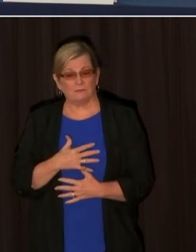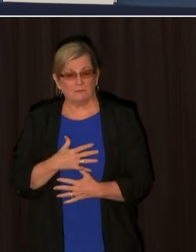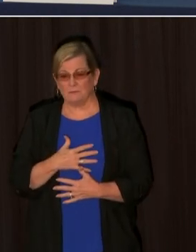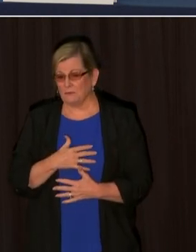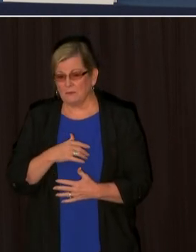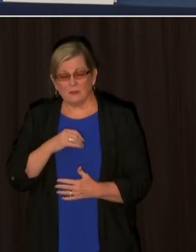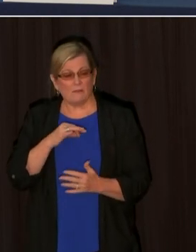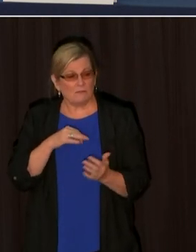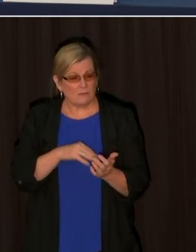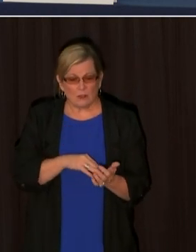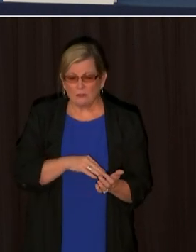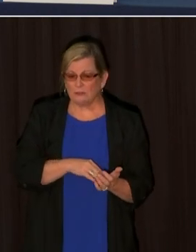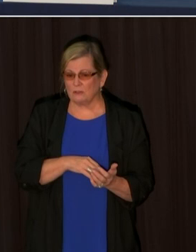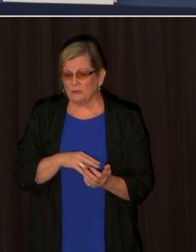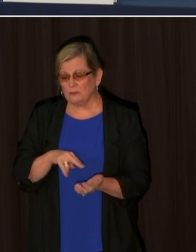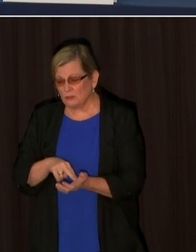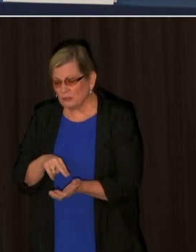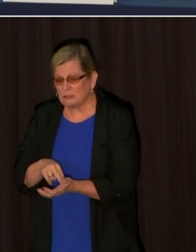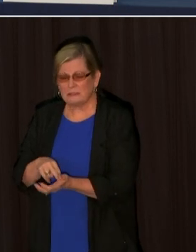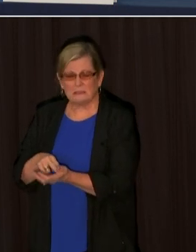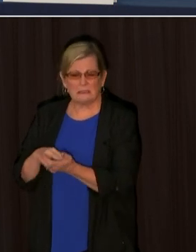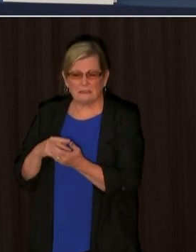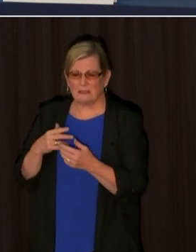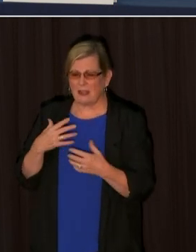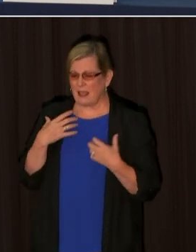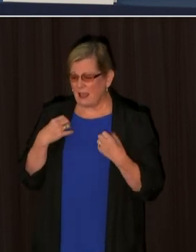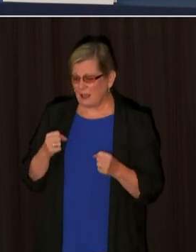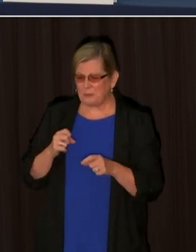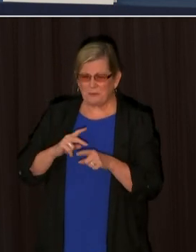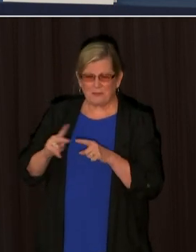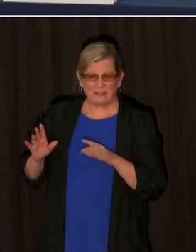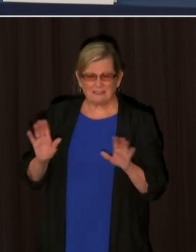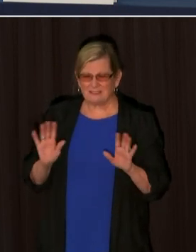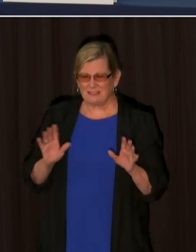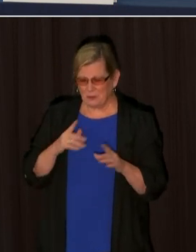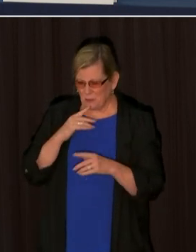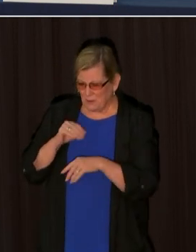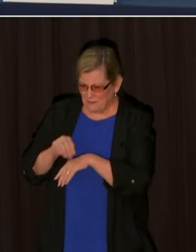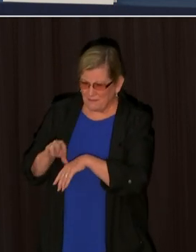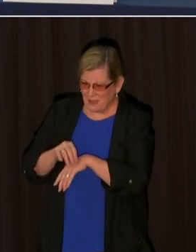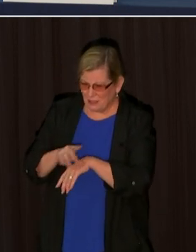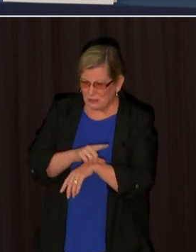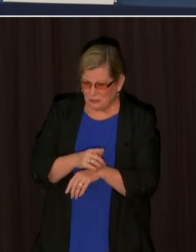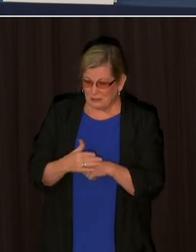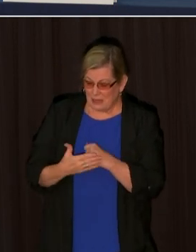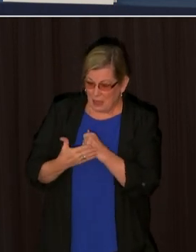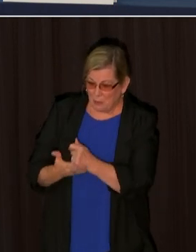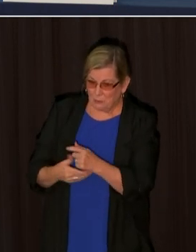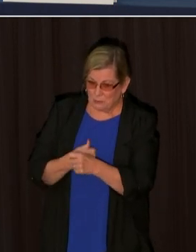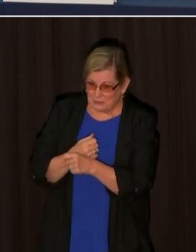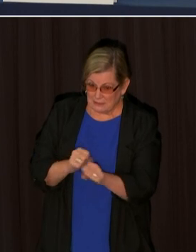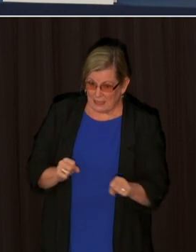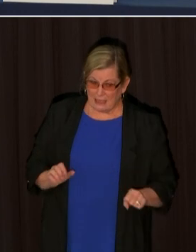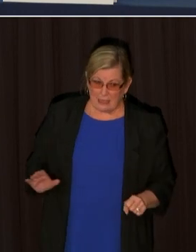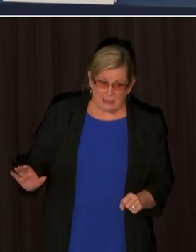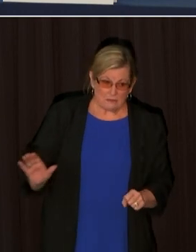allied health professionals who can give them great advice and help to save their life. Okay, so that's what we want people to be able to understand.